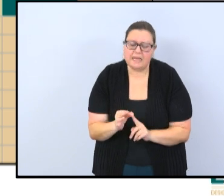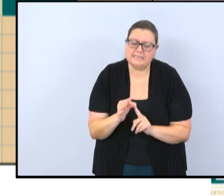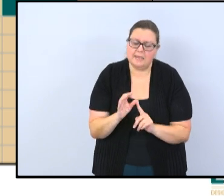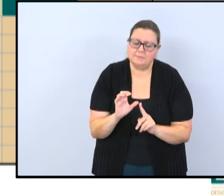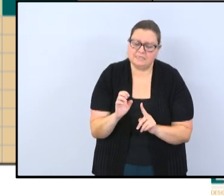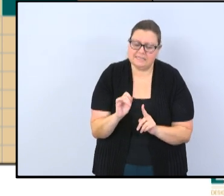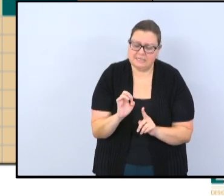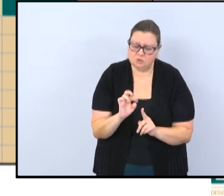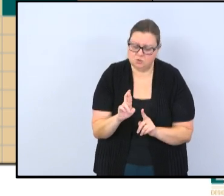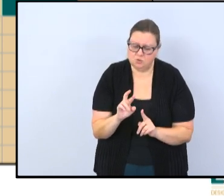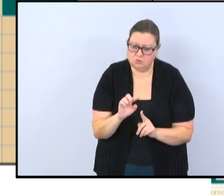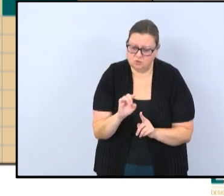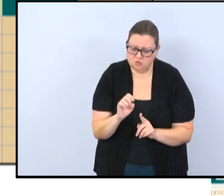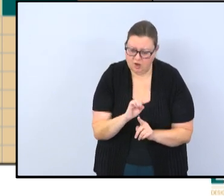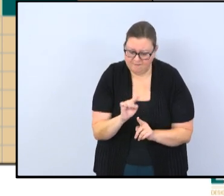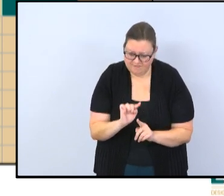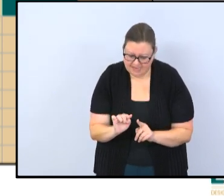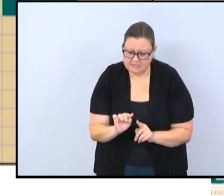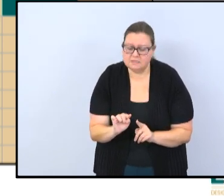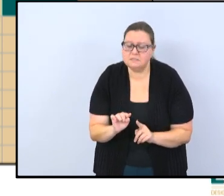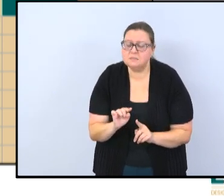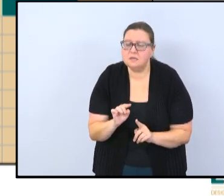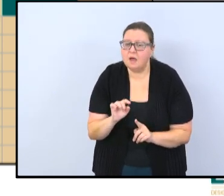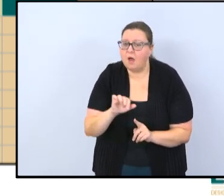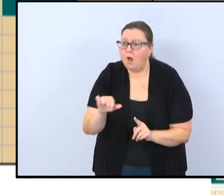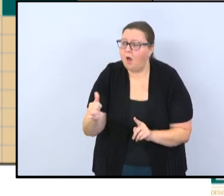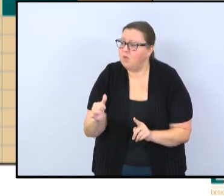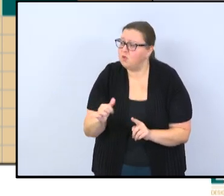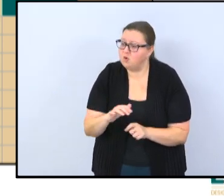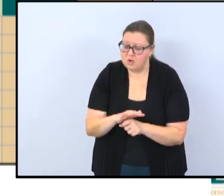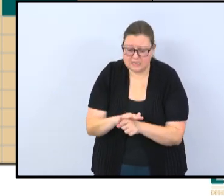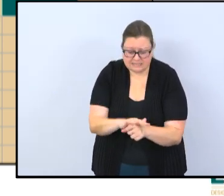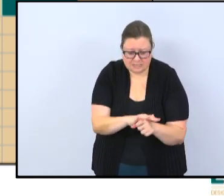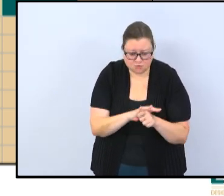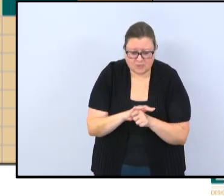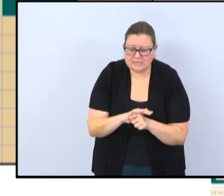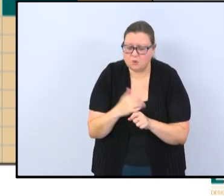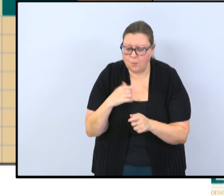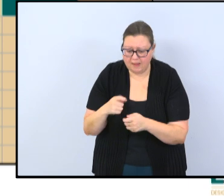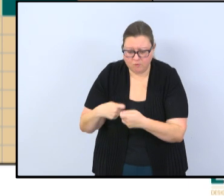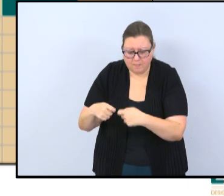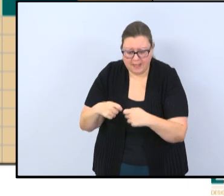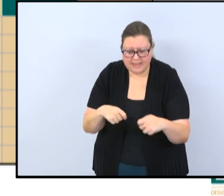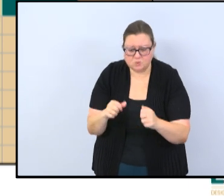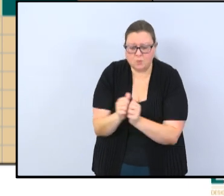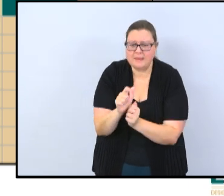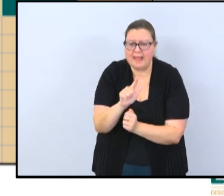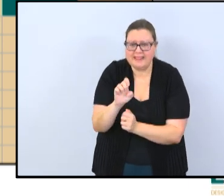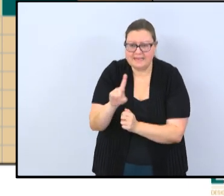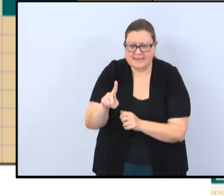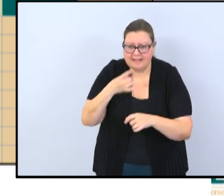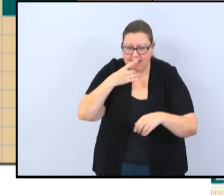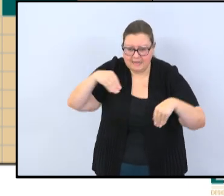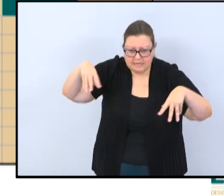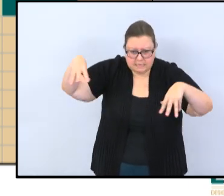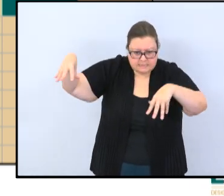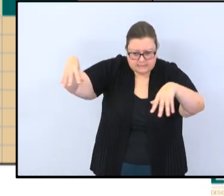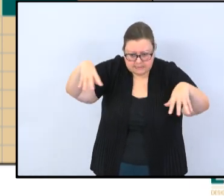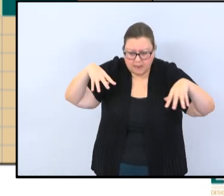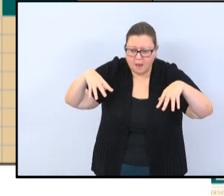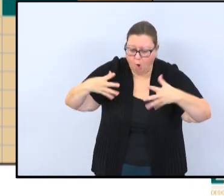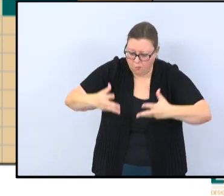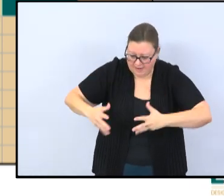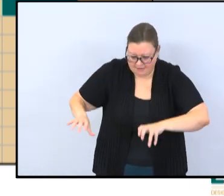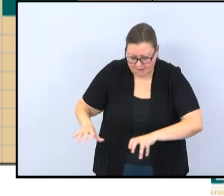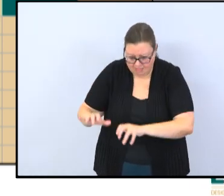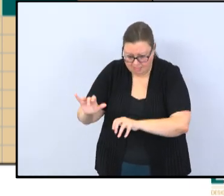did invest time on retrofitting the other campuses that we have throughout the district with LED lighting. So that has been already done. We still have